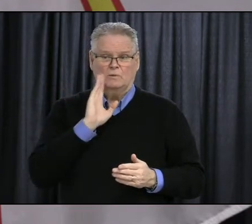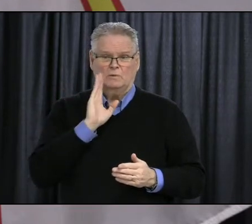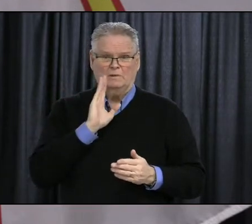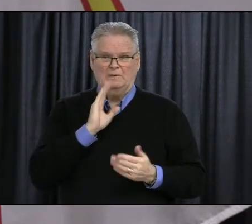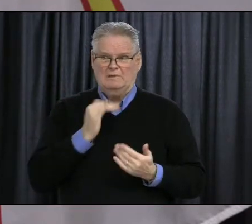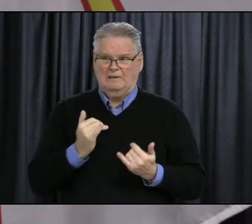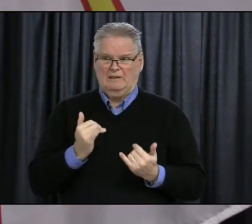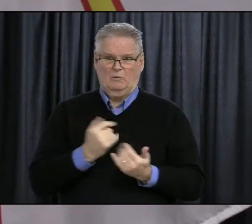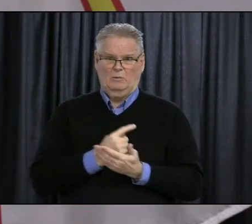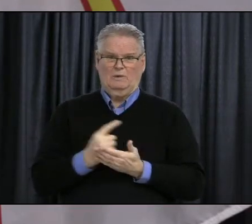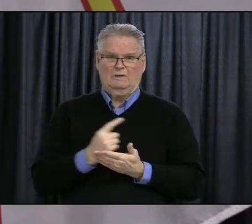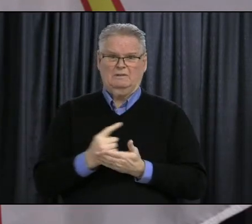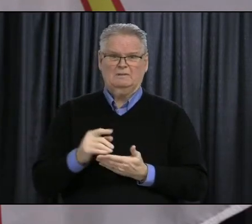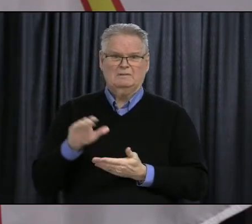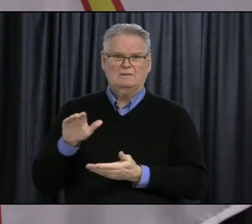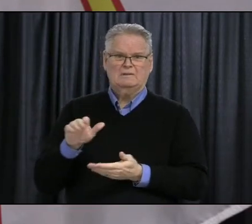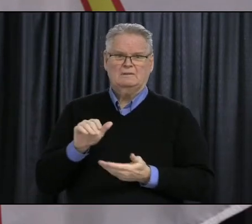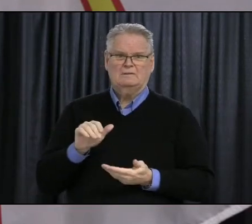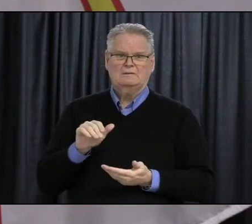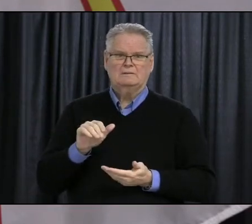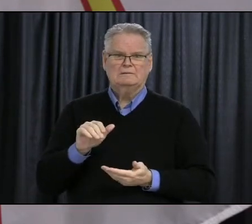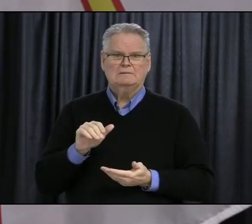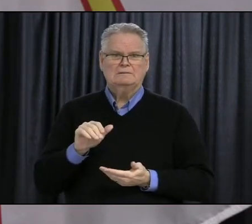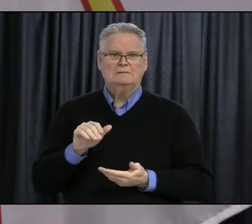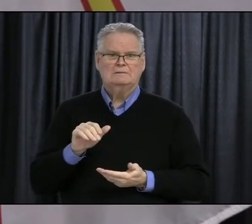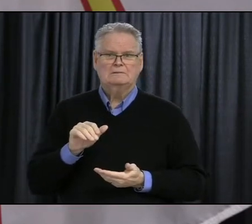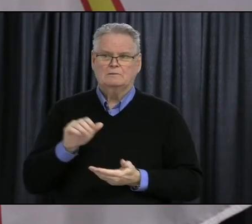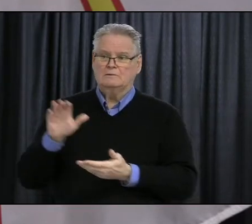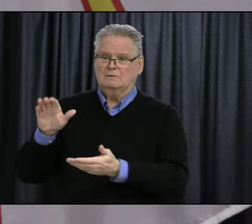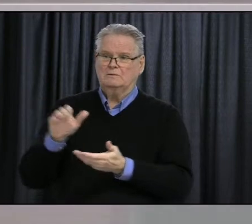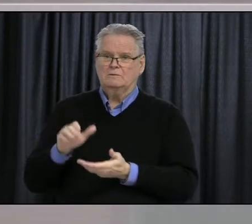so I'm not 100% sure where it's going at this time.